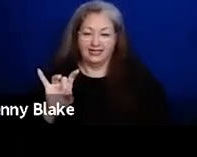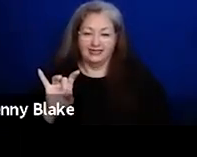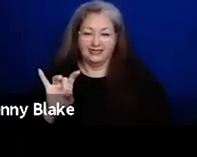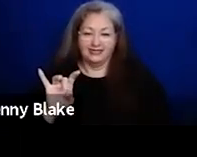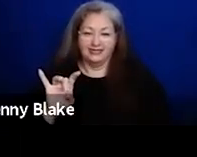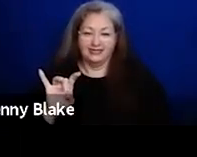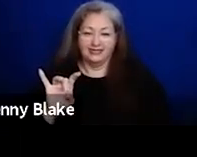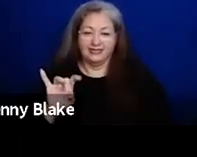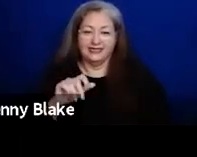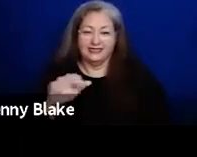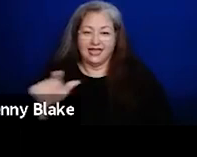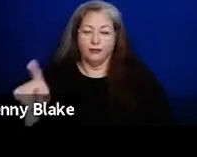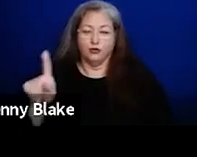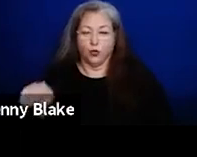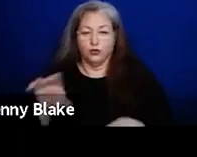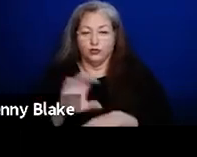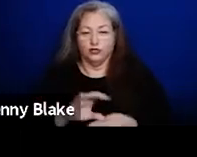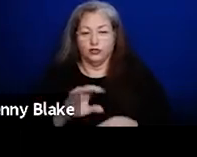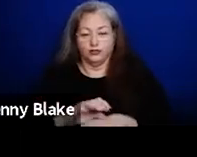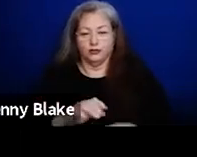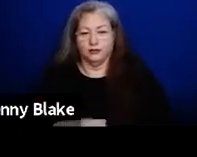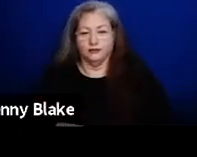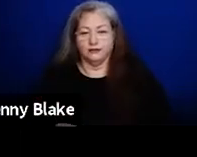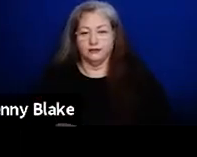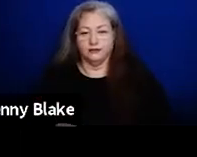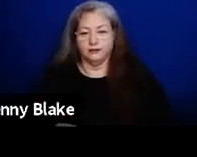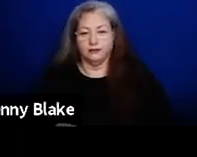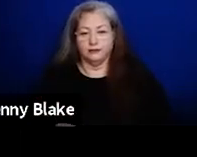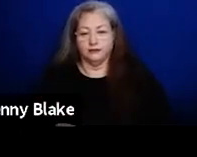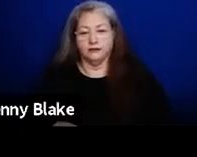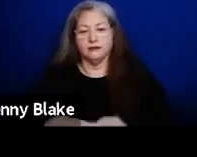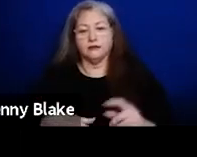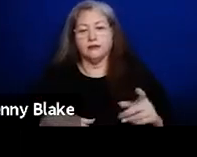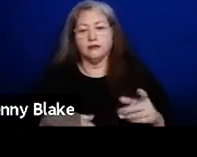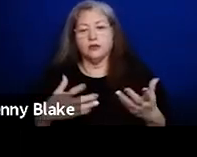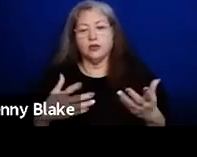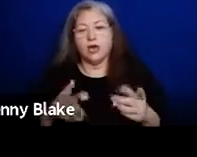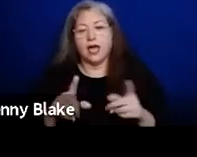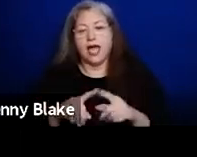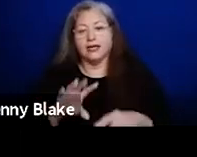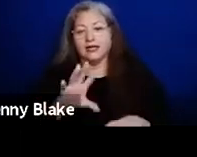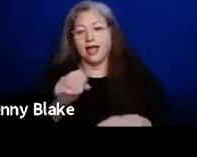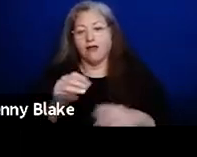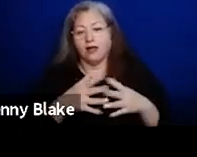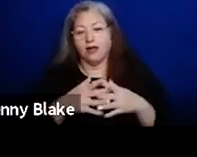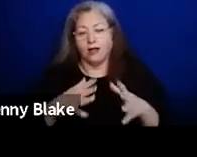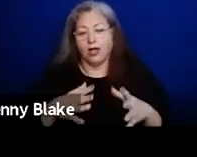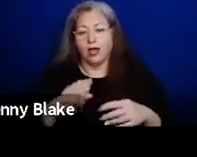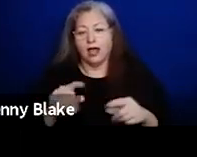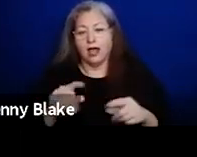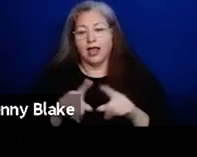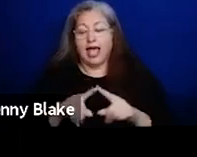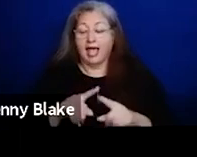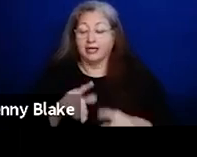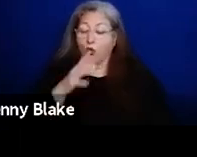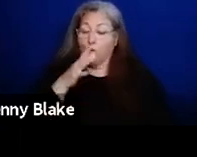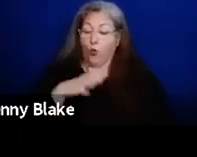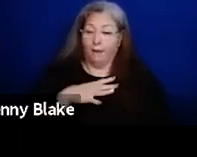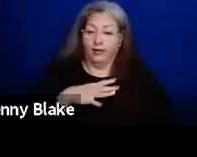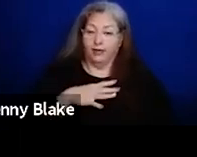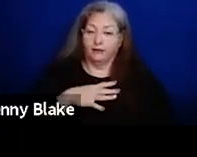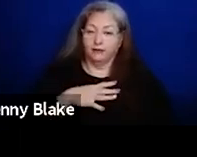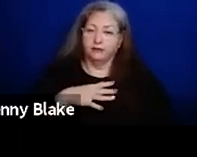68 steps to the church. As an African American and as at a woman,